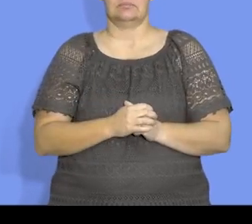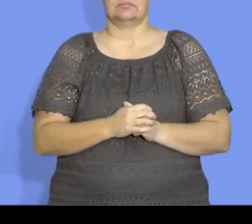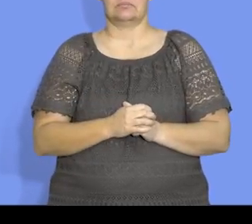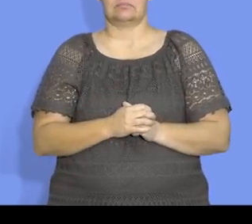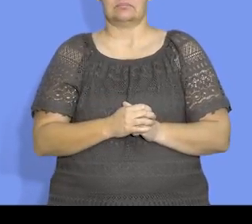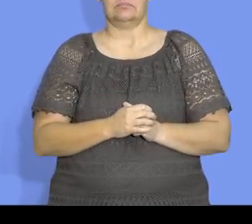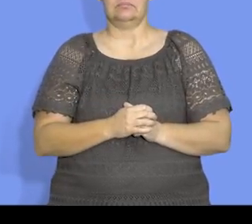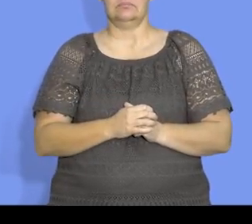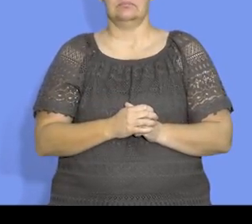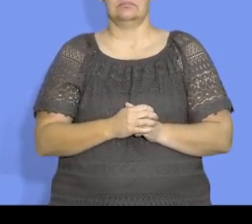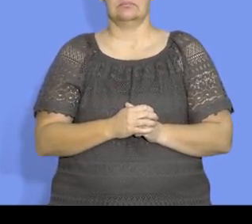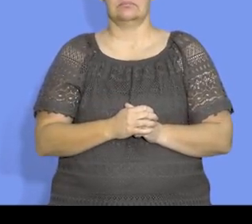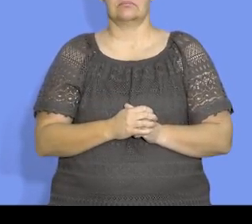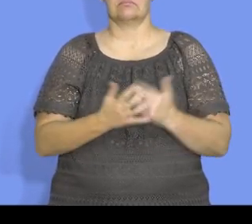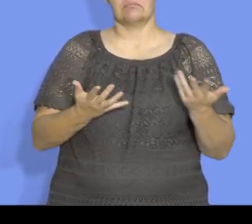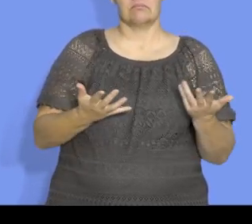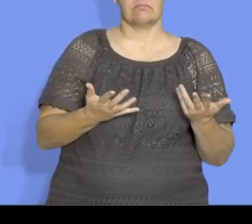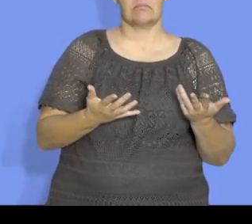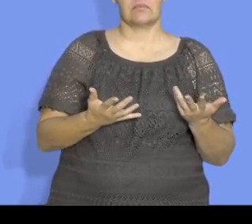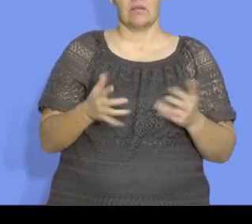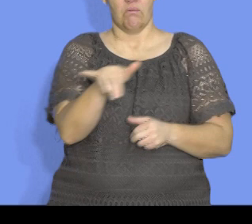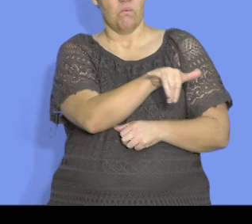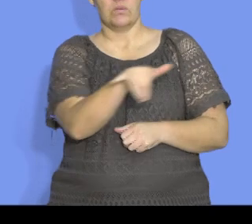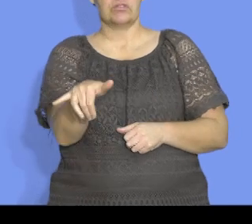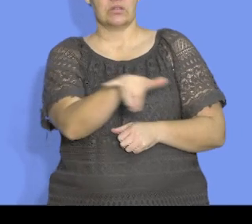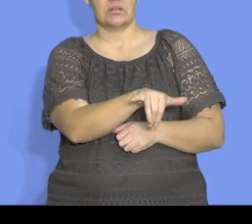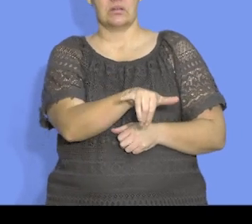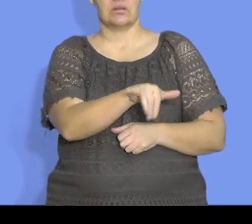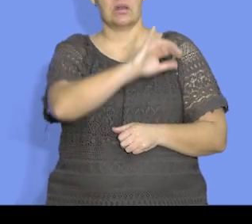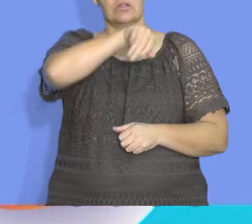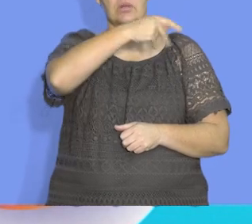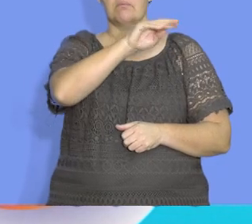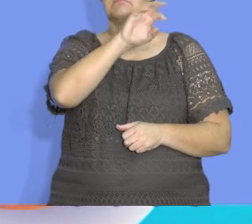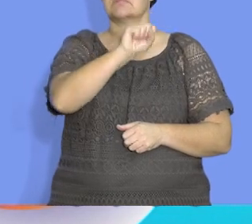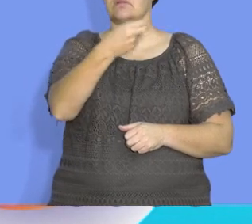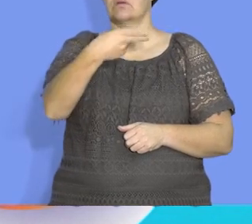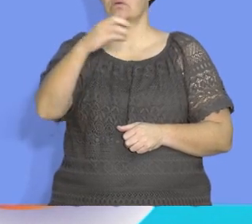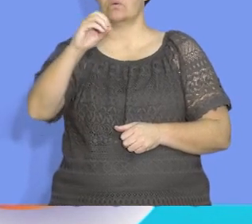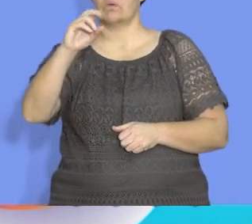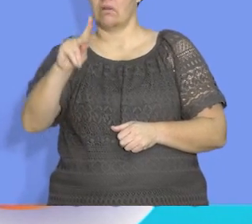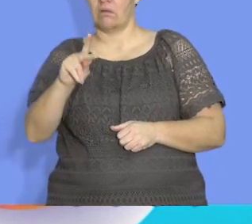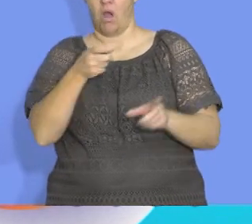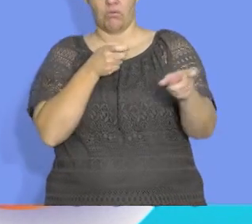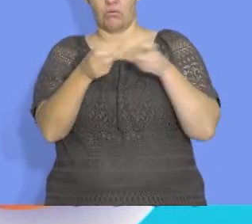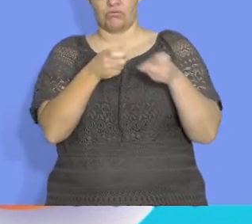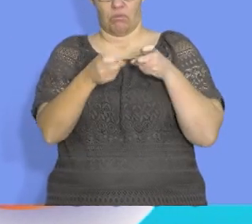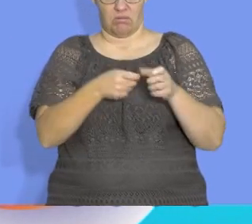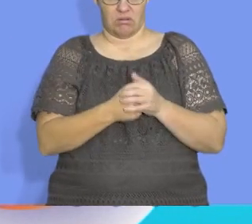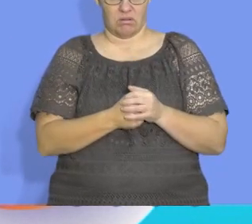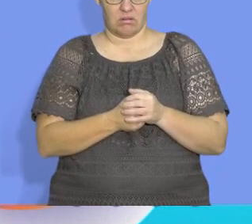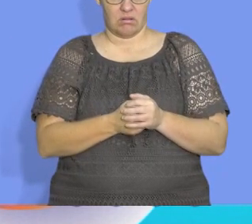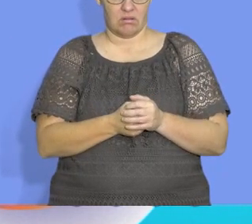extension of the spring. Now, which one do you think James Hooke was controlling? Which one